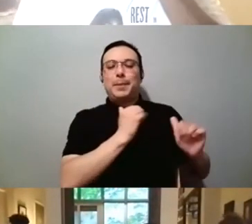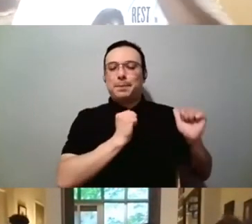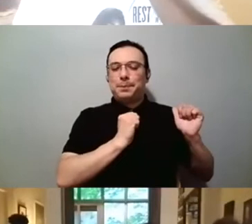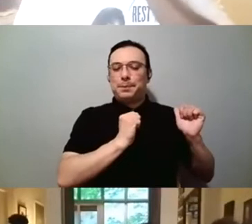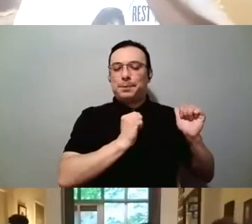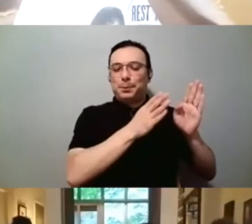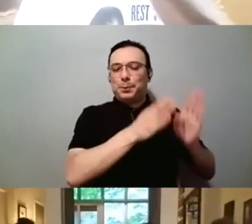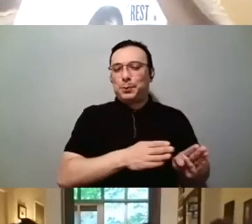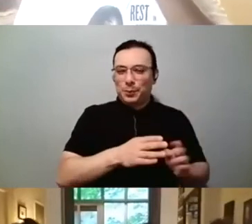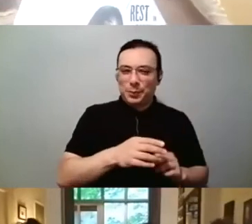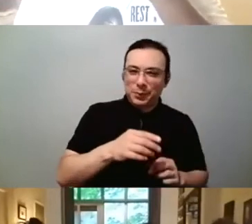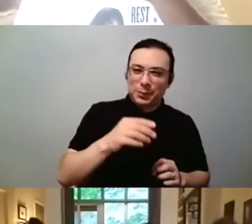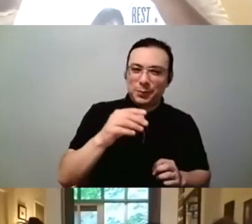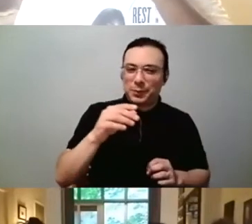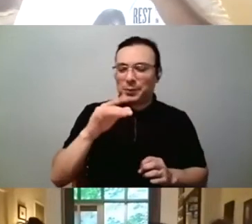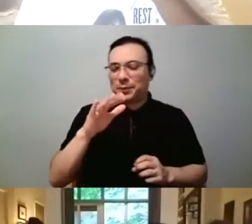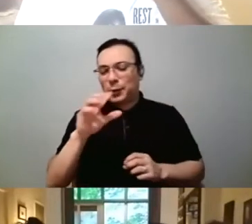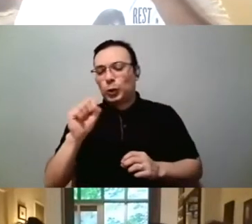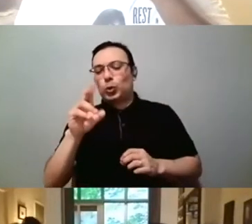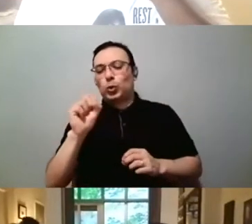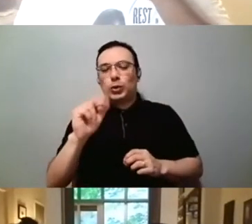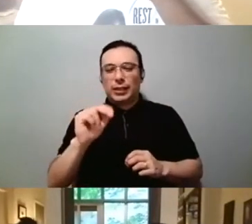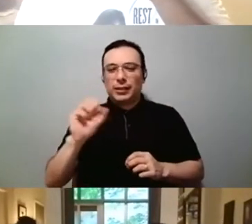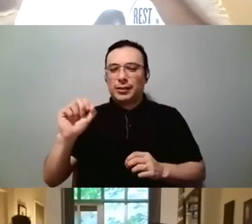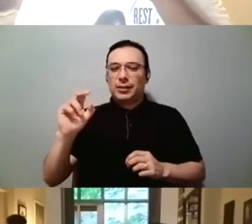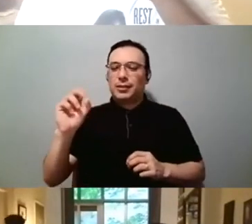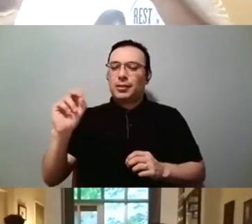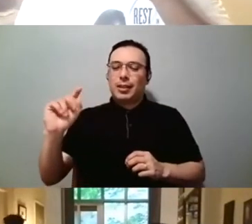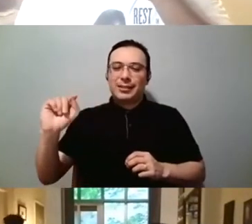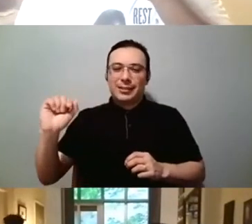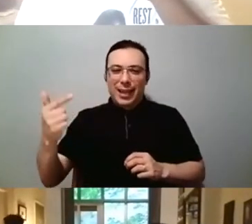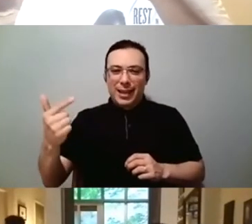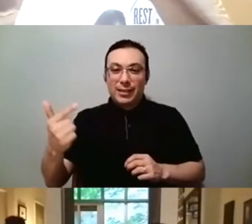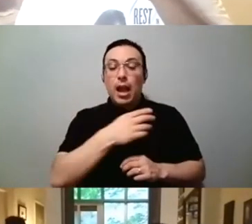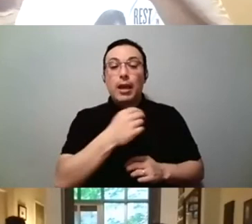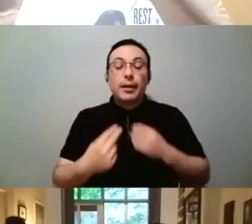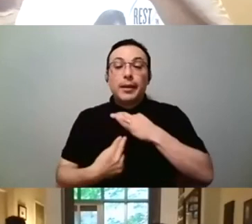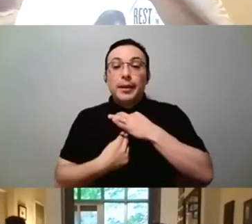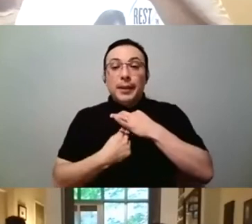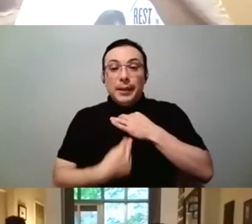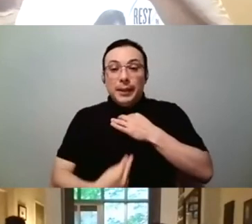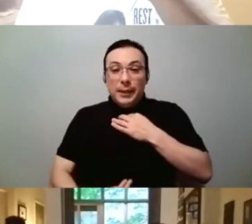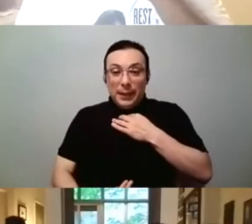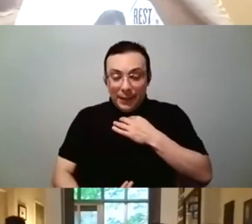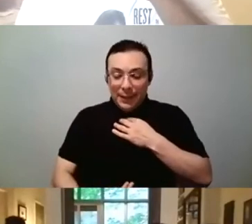black leather tie that signals a certain degree of insistence on gender confusing.